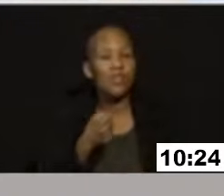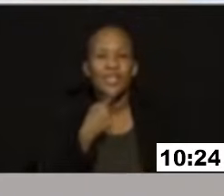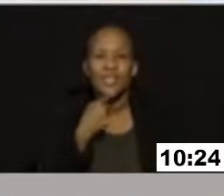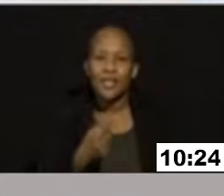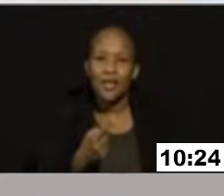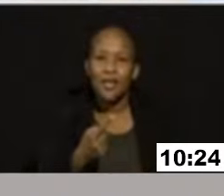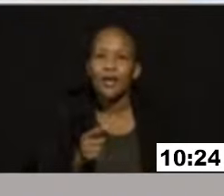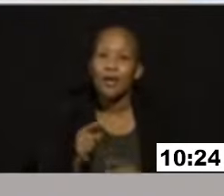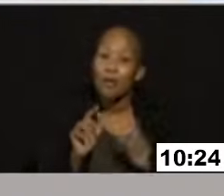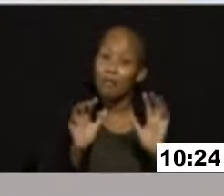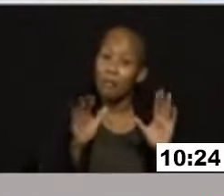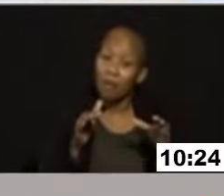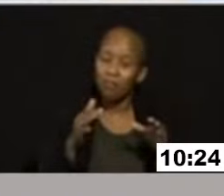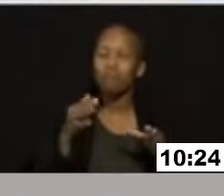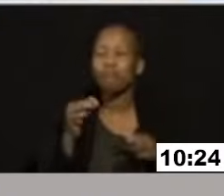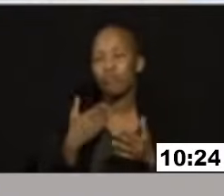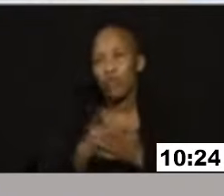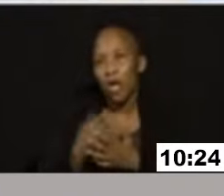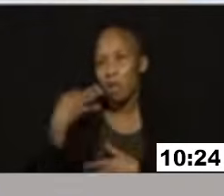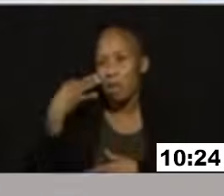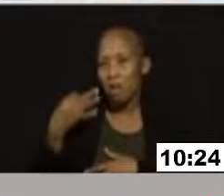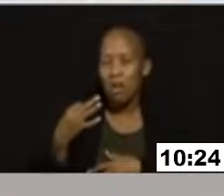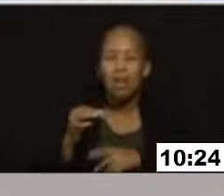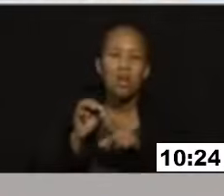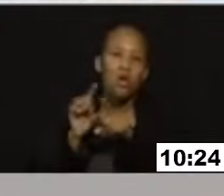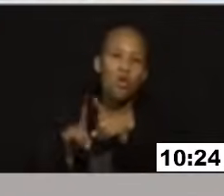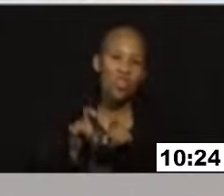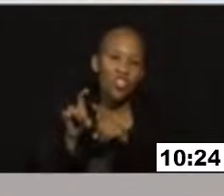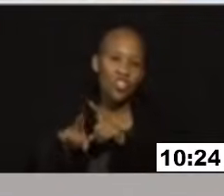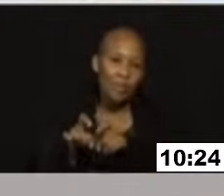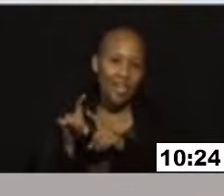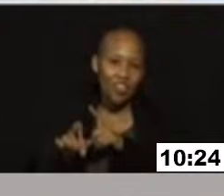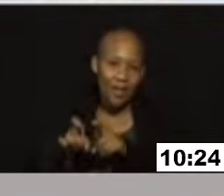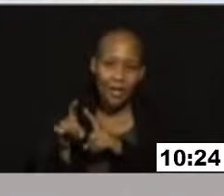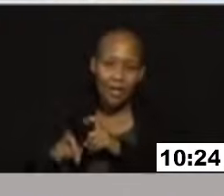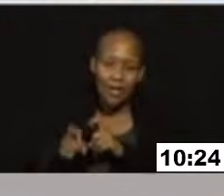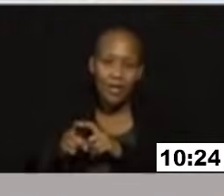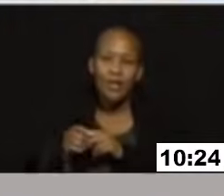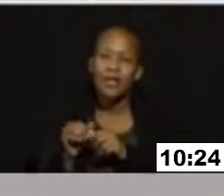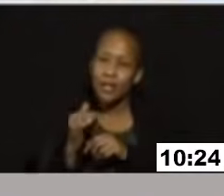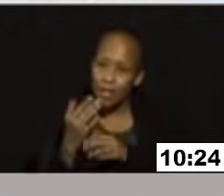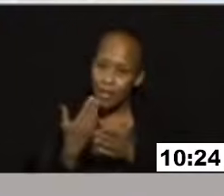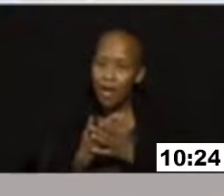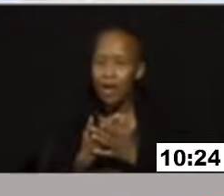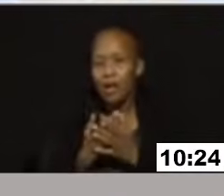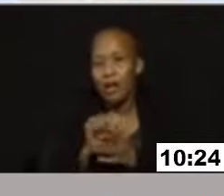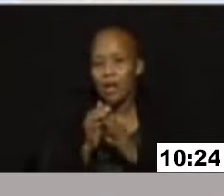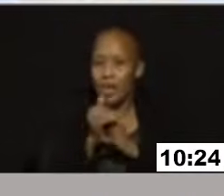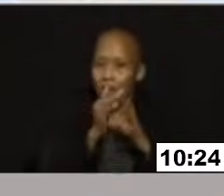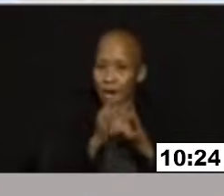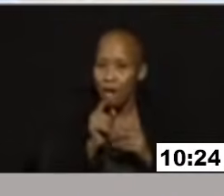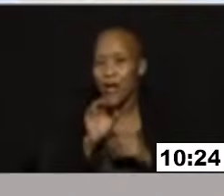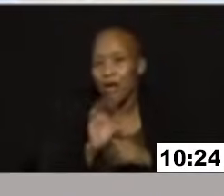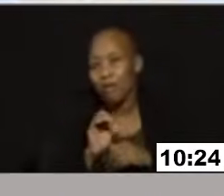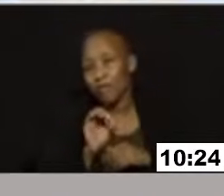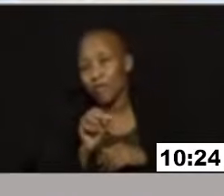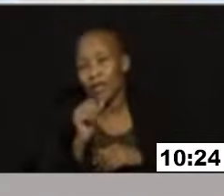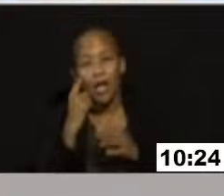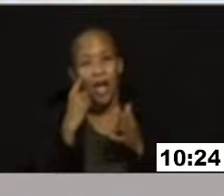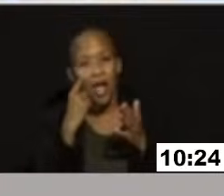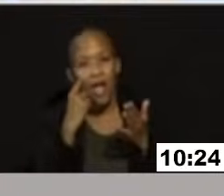for cross-examination post viva voce evidence, and I think that permission